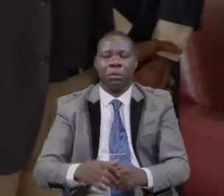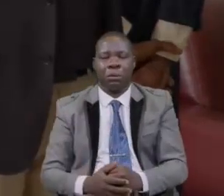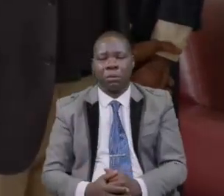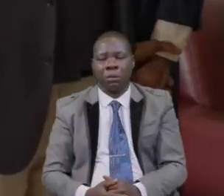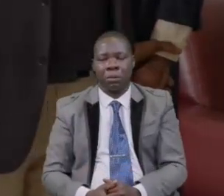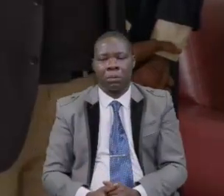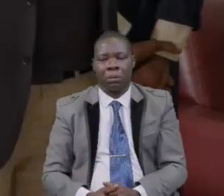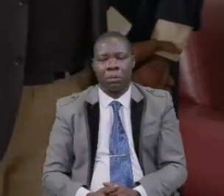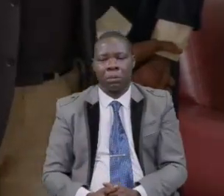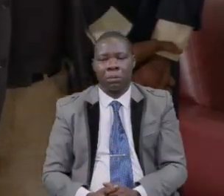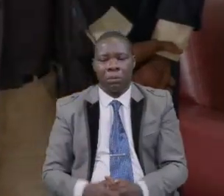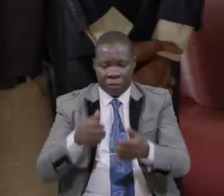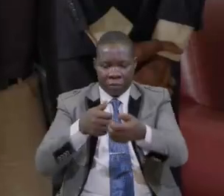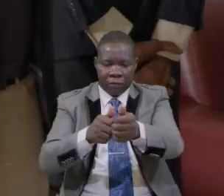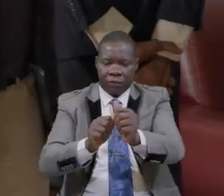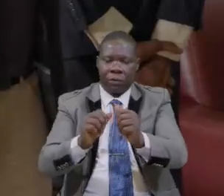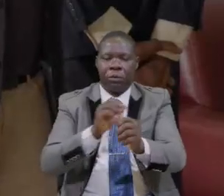Follow him.